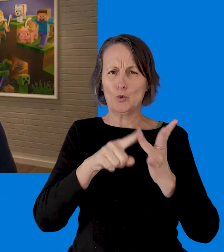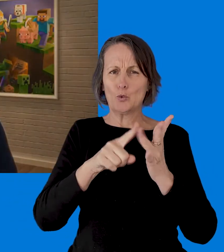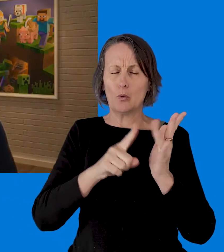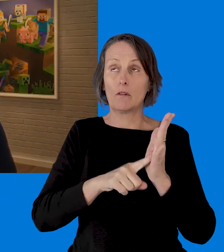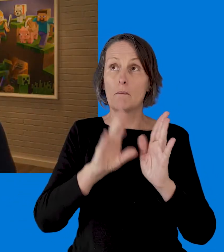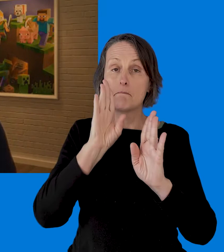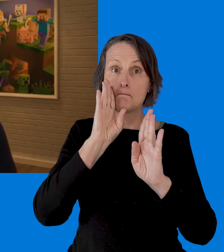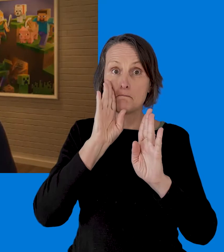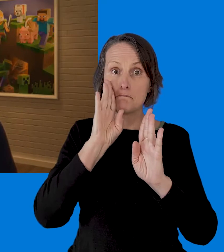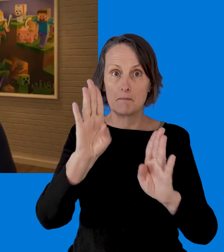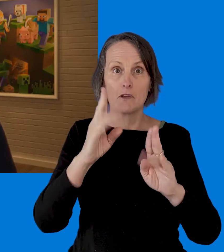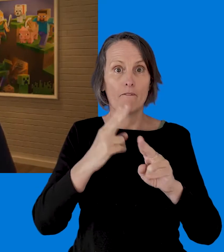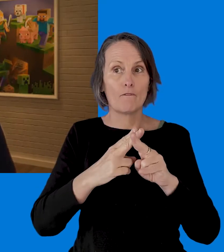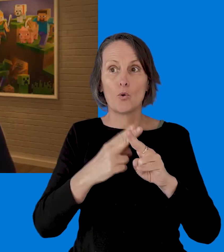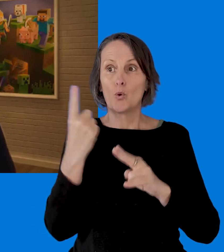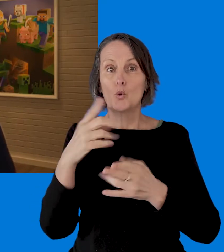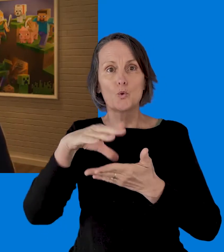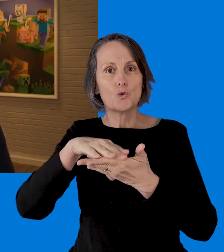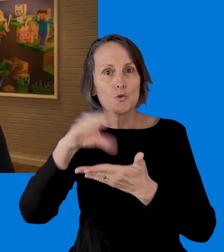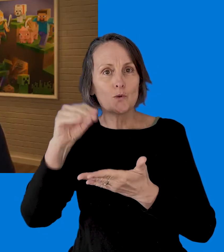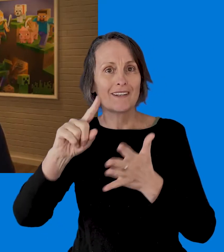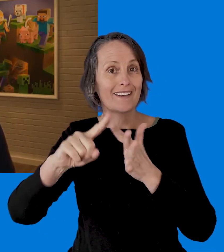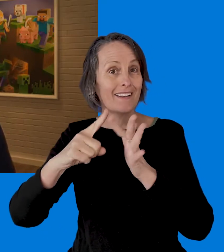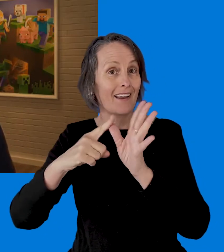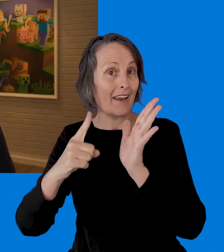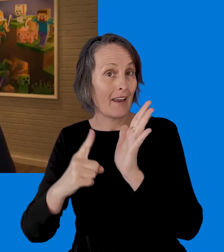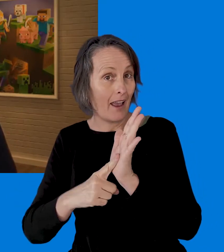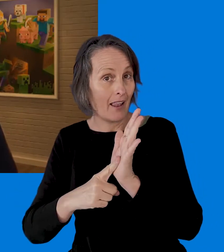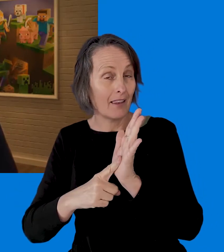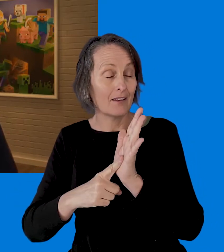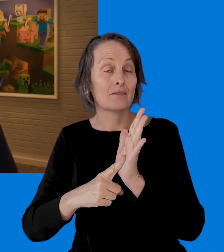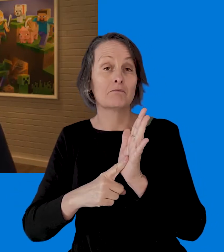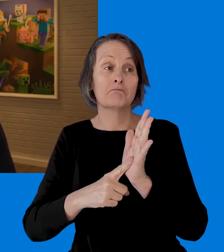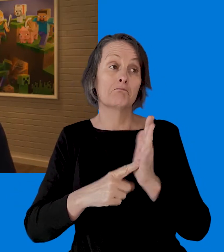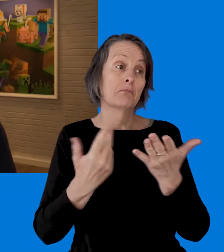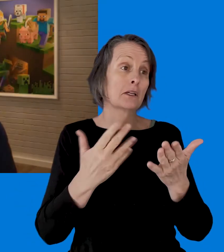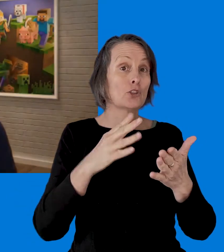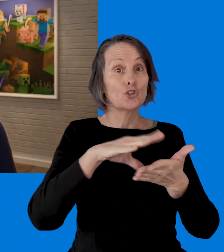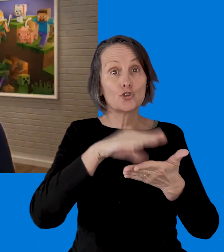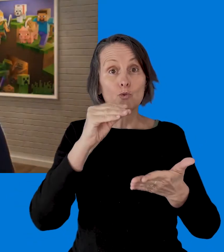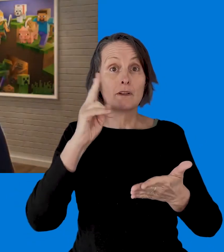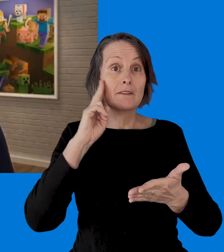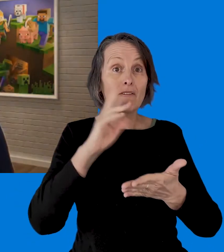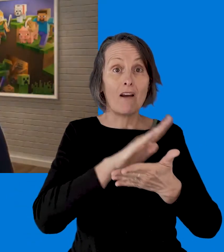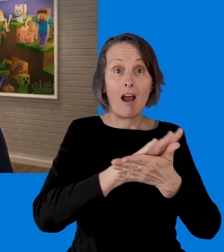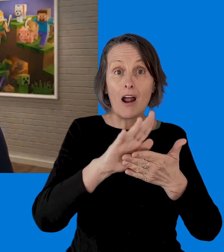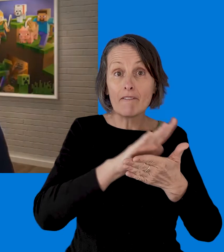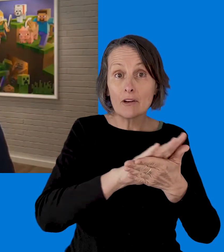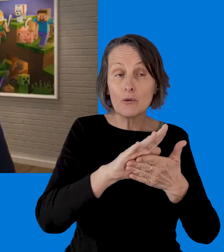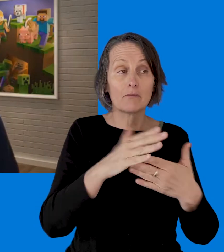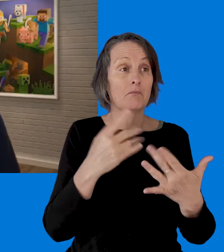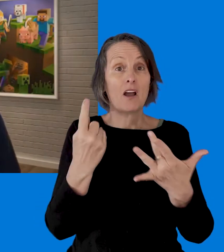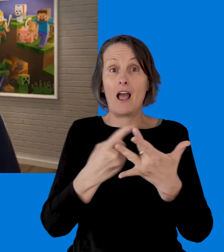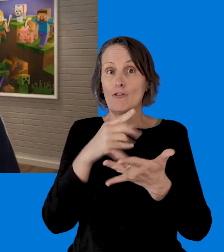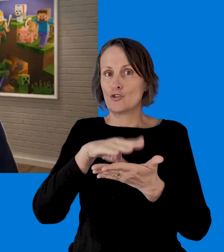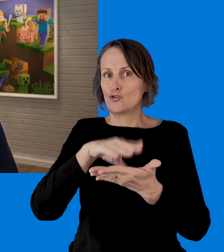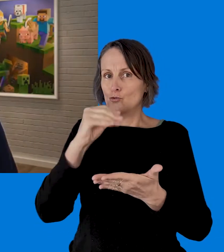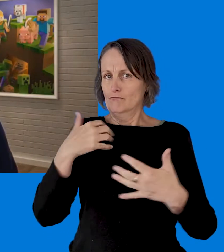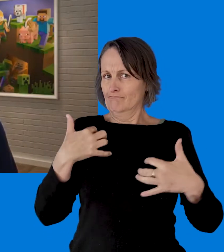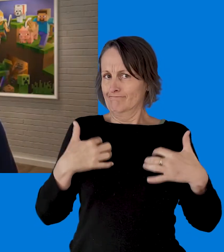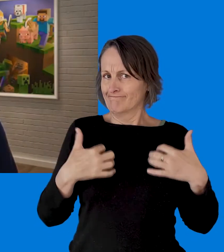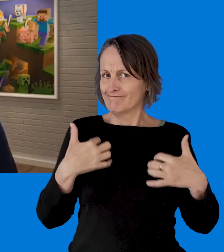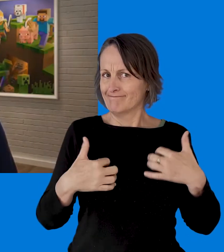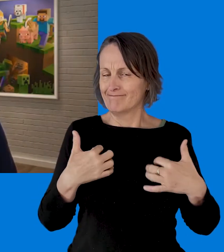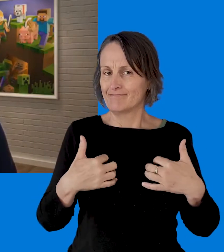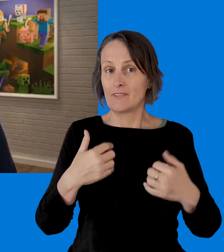It is an amazing tool that can be used for EAL students, deaf and hard of hearing students, and other students as